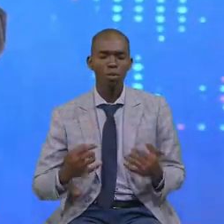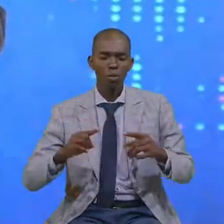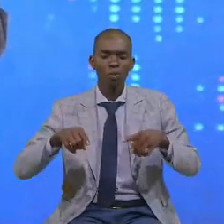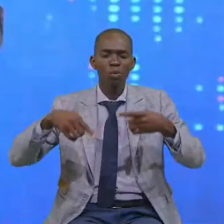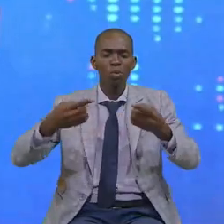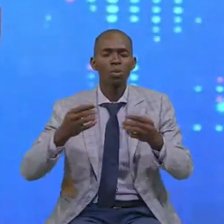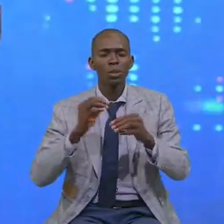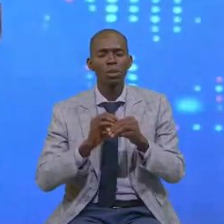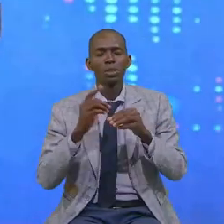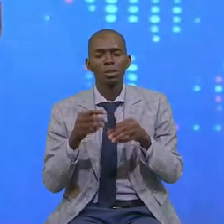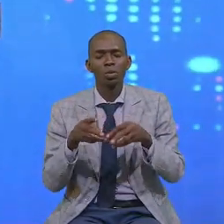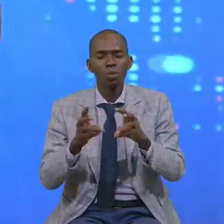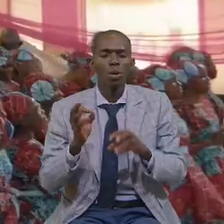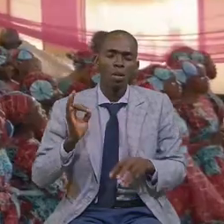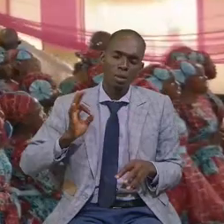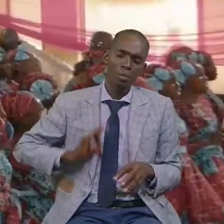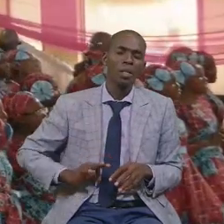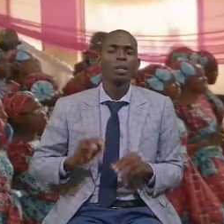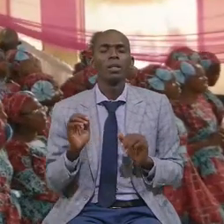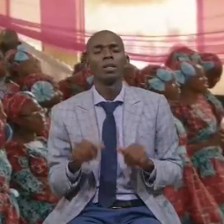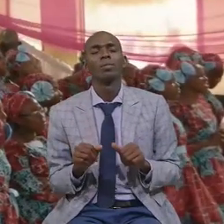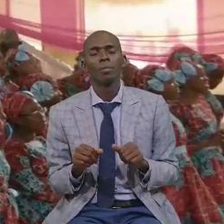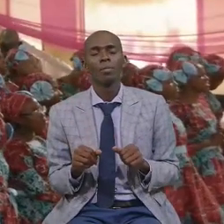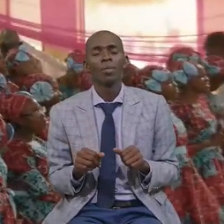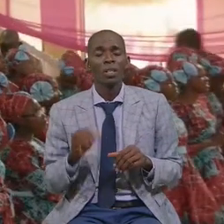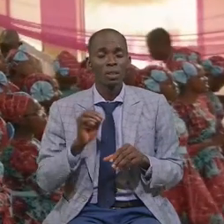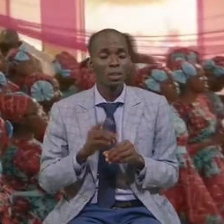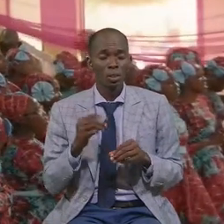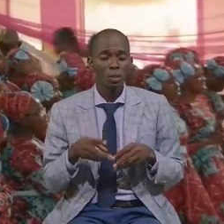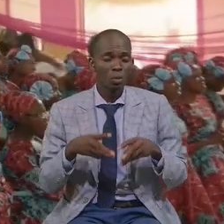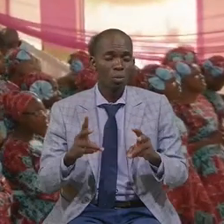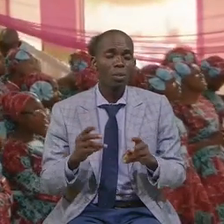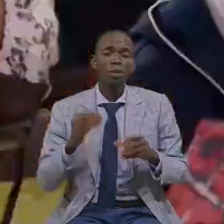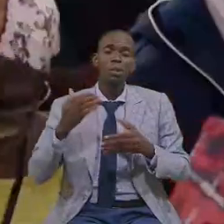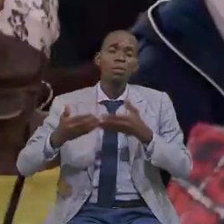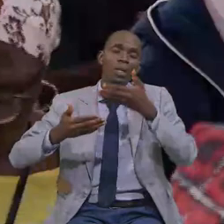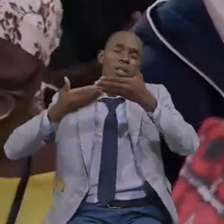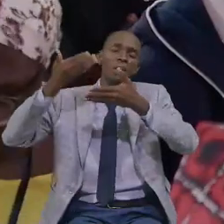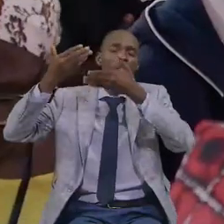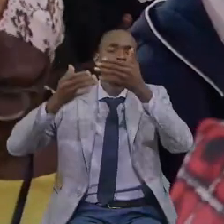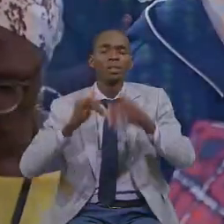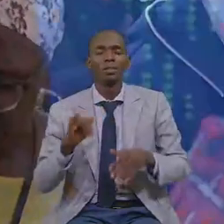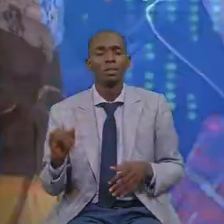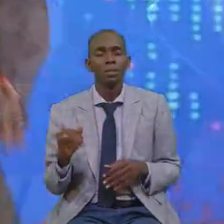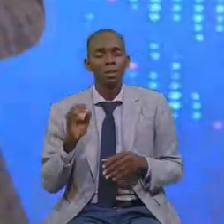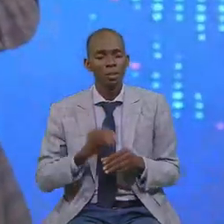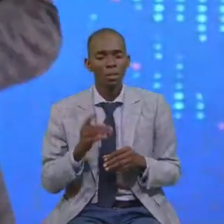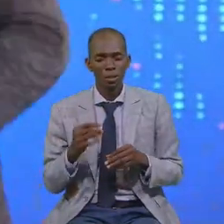way profitable, in the way progressive, in the